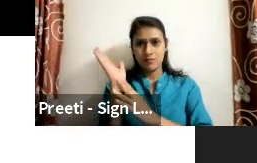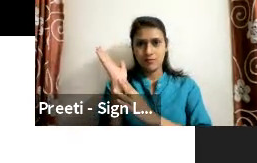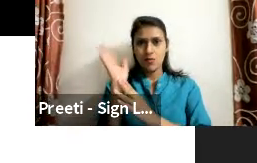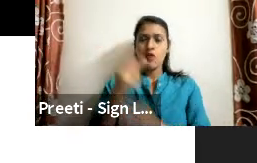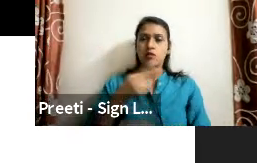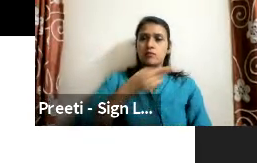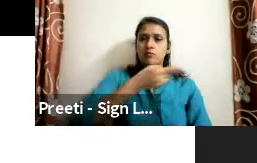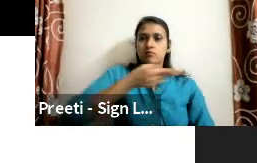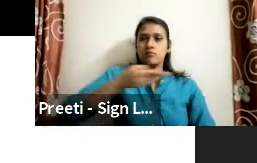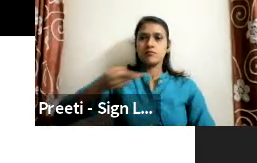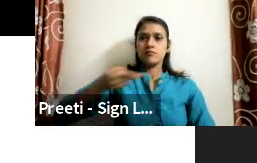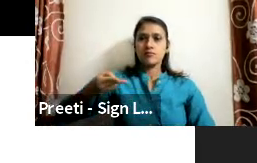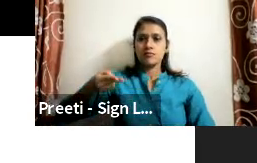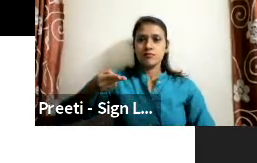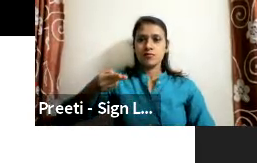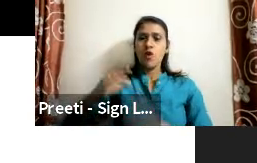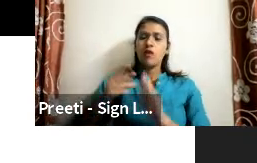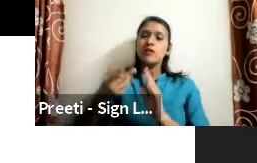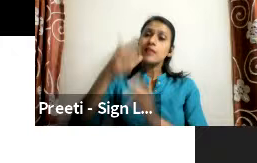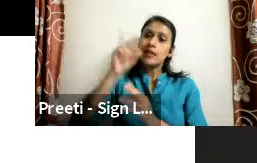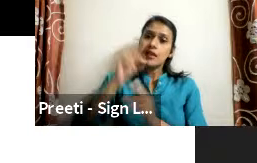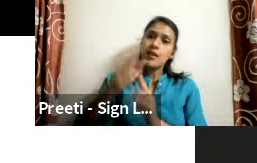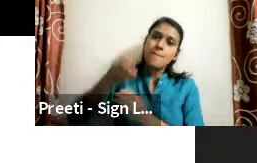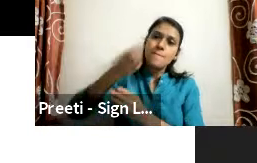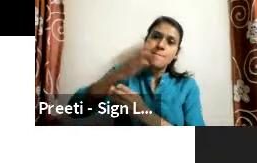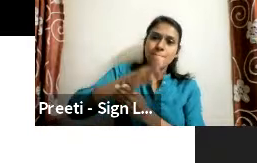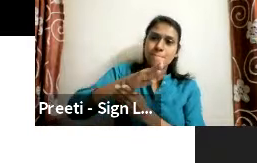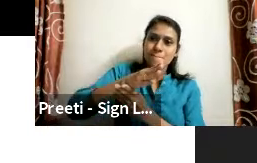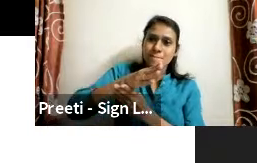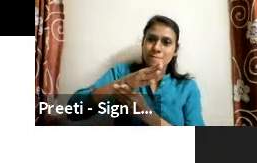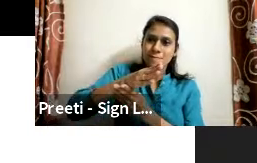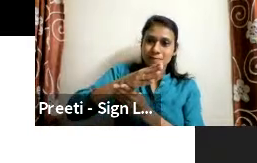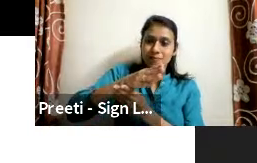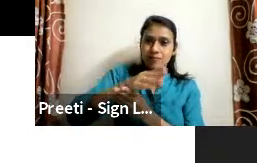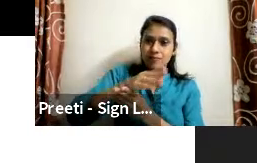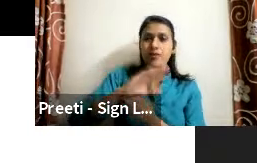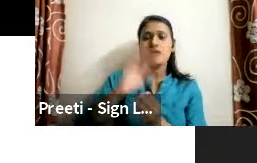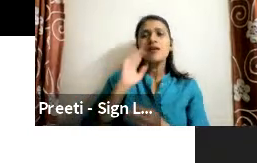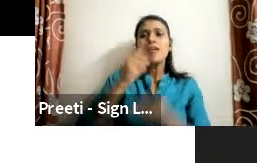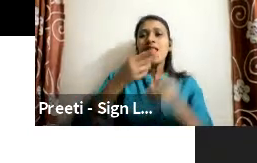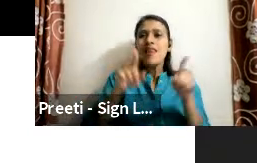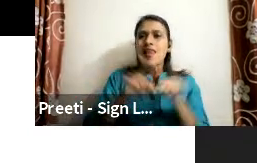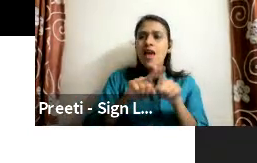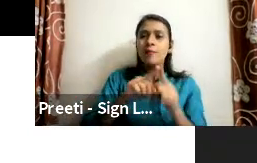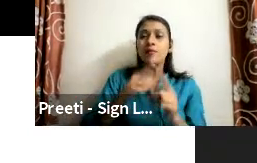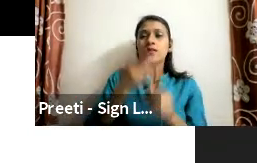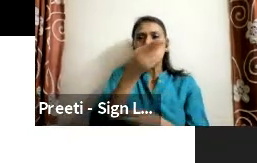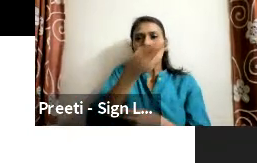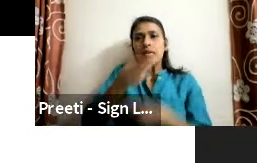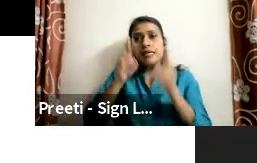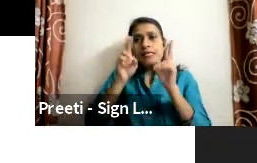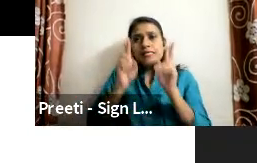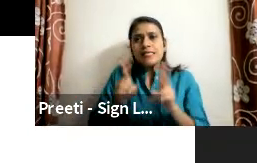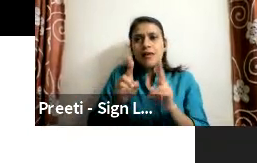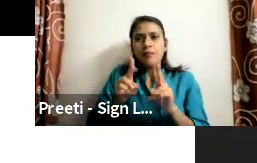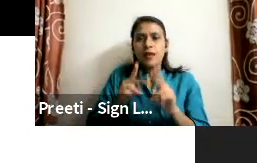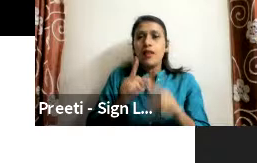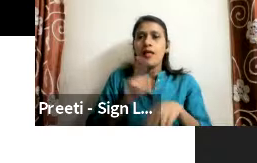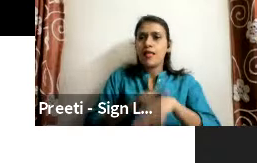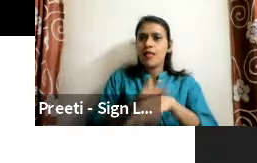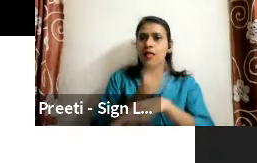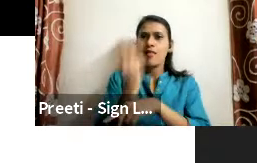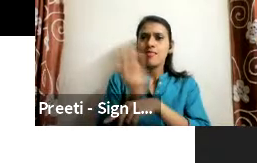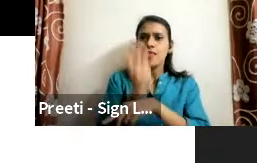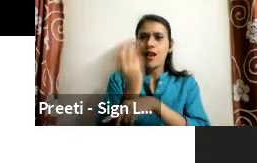Then you turn to the other side. Then back again on your belly. So you keep rotating like this every 30 minutes to